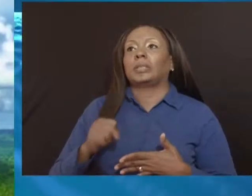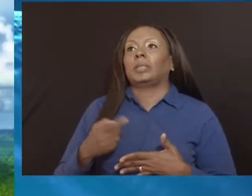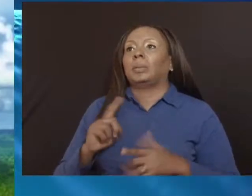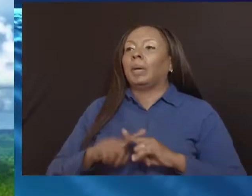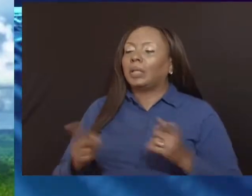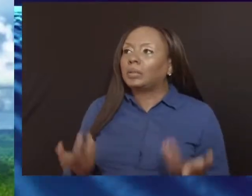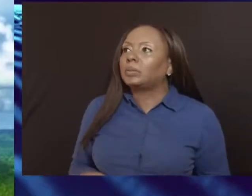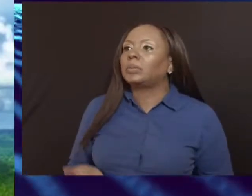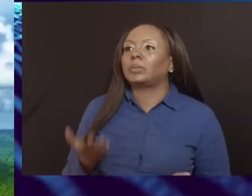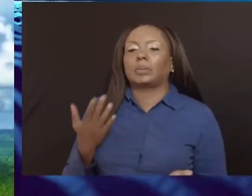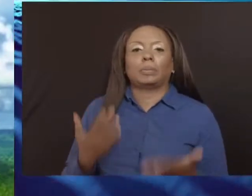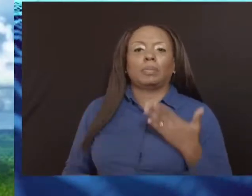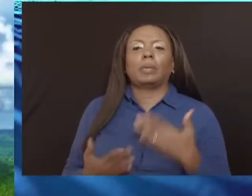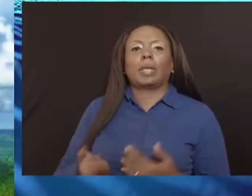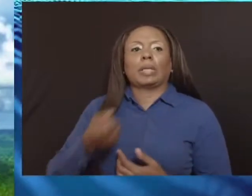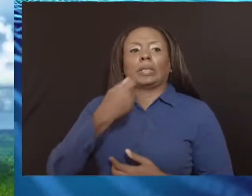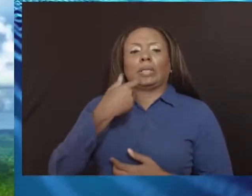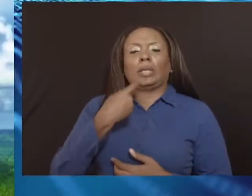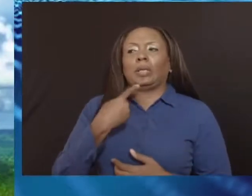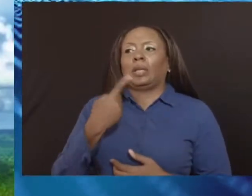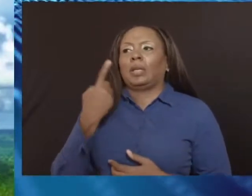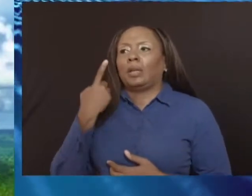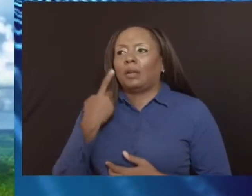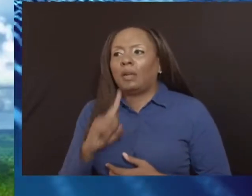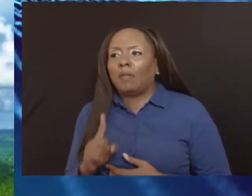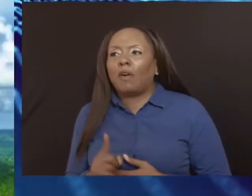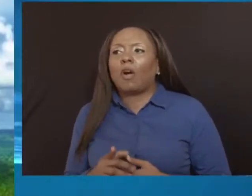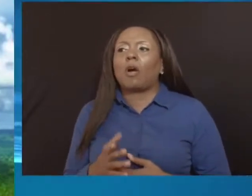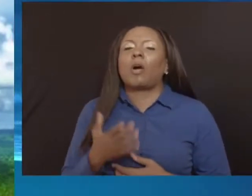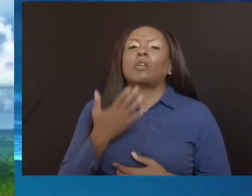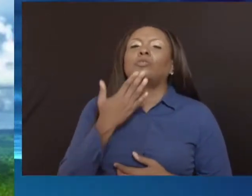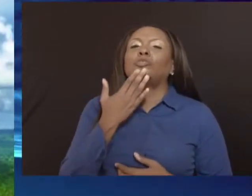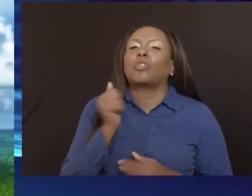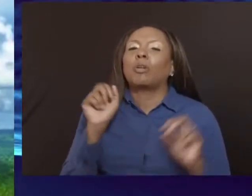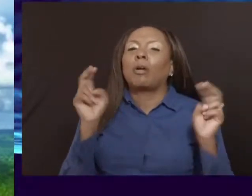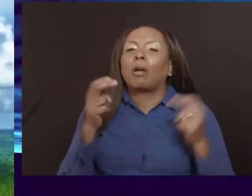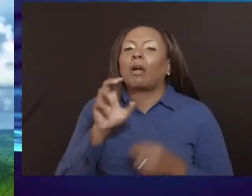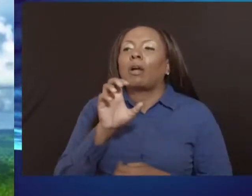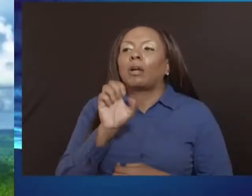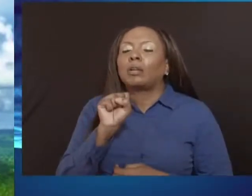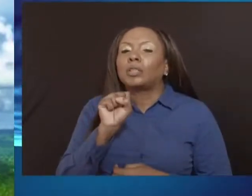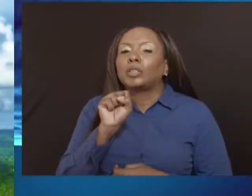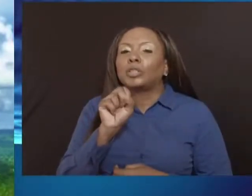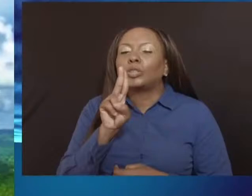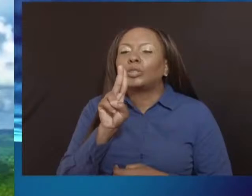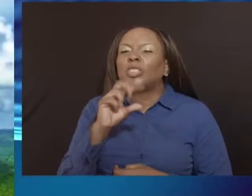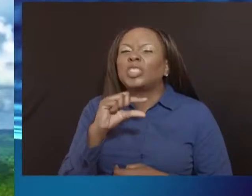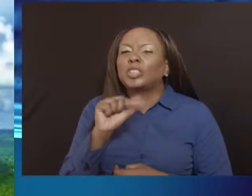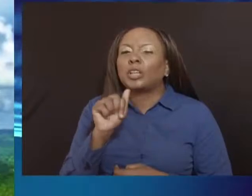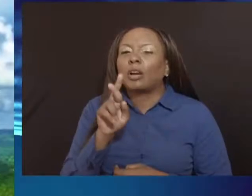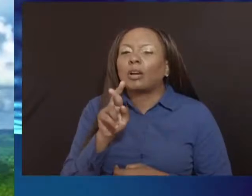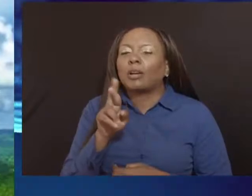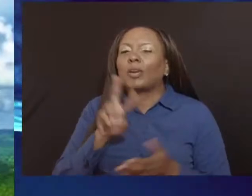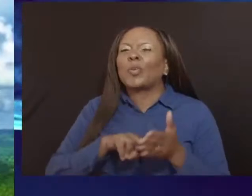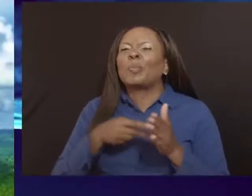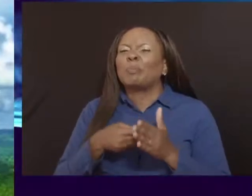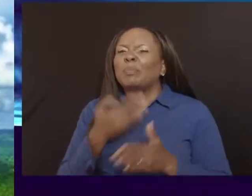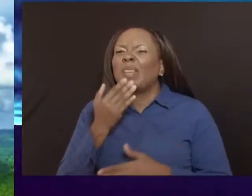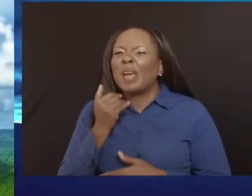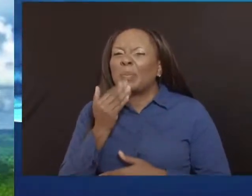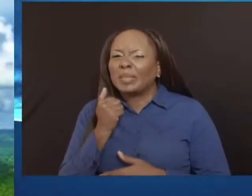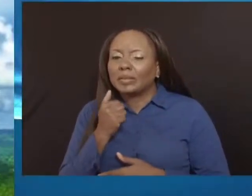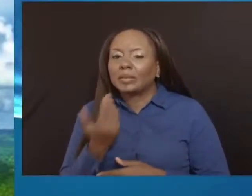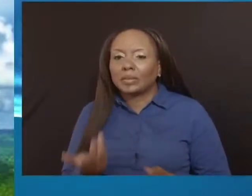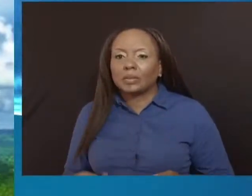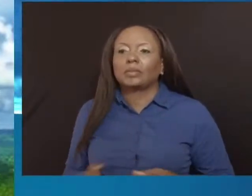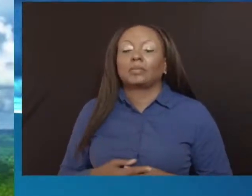take medication for the pressure or the sugar. And we want you to be able to tell our doctors